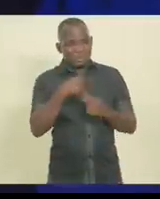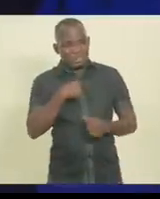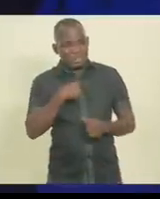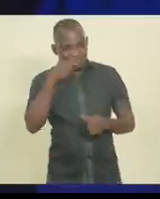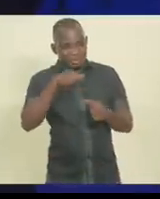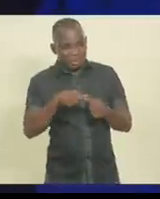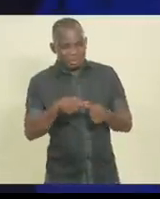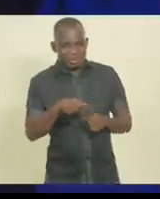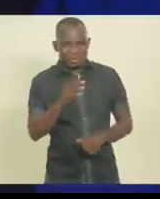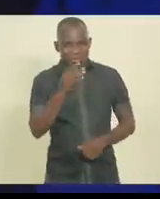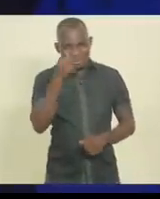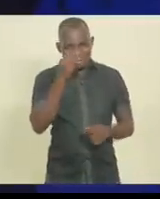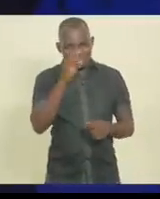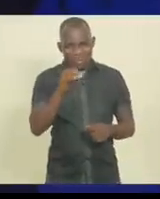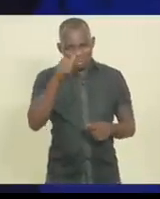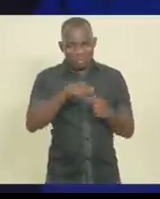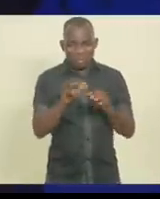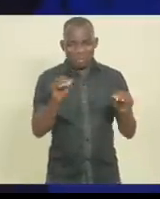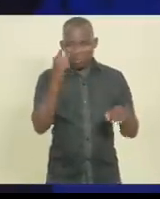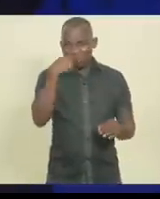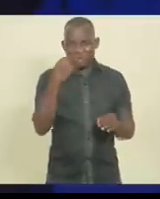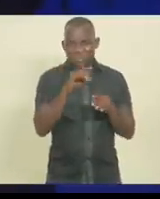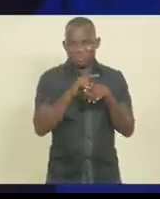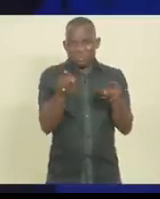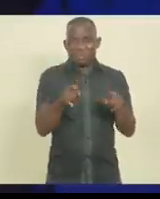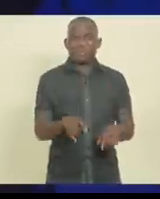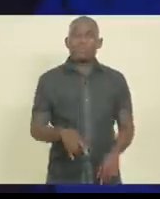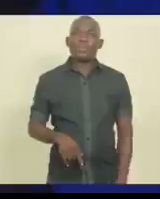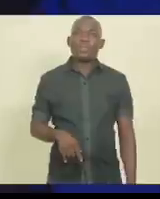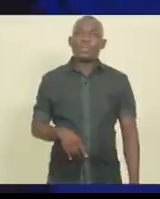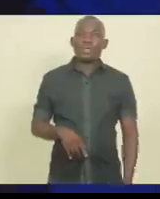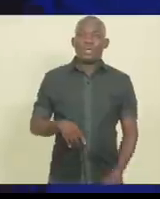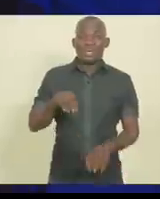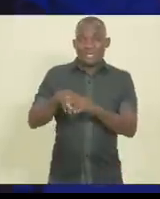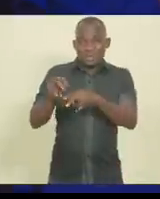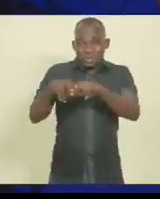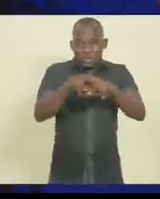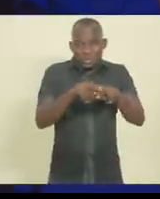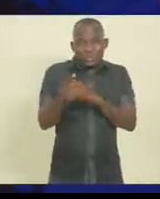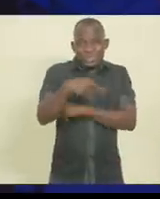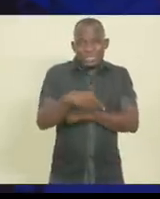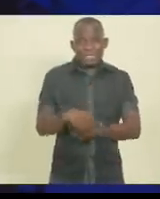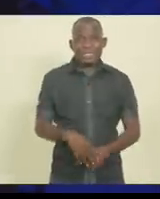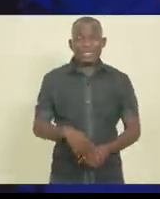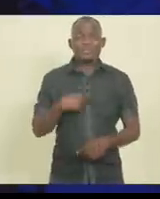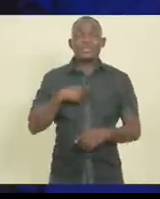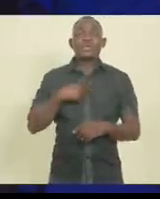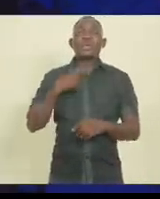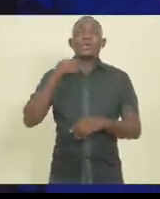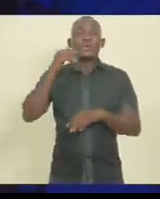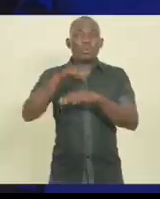the Tro-Tro today and I called him, you grabbed him and ran off with him. I had to follow